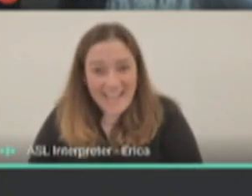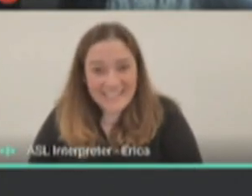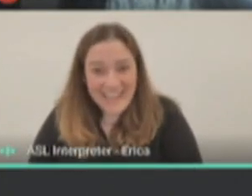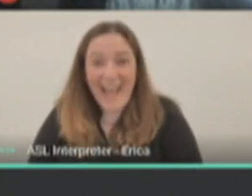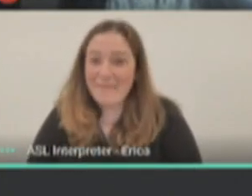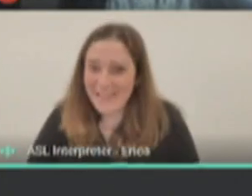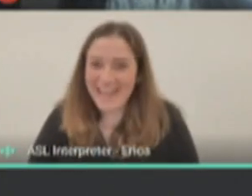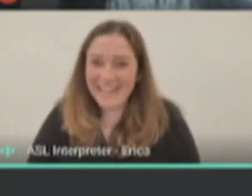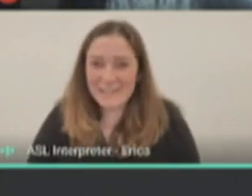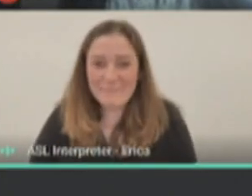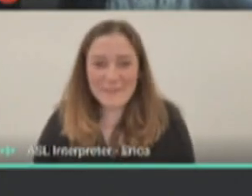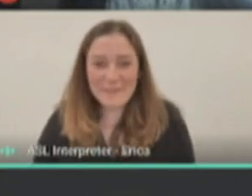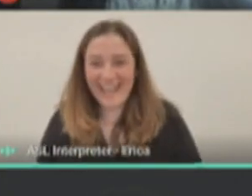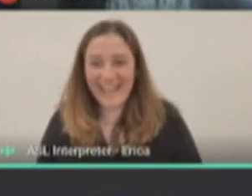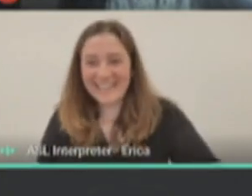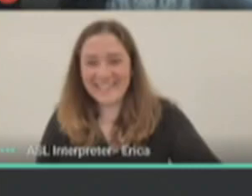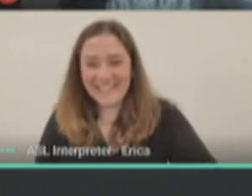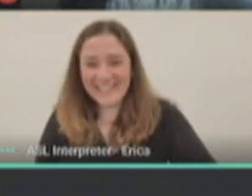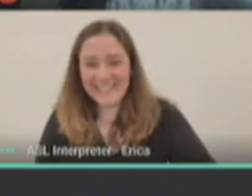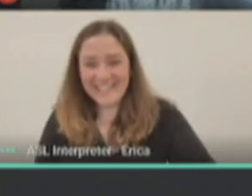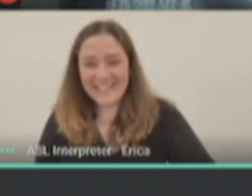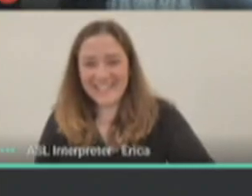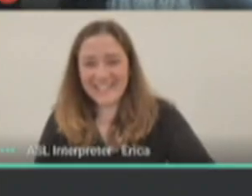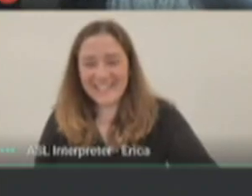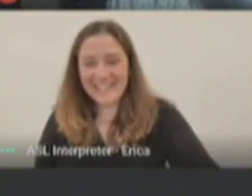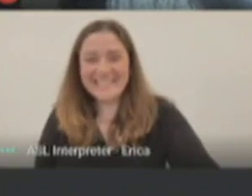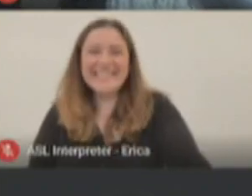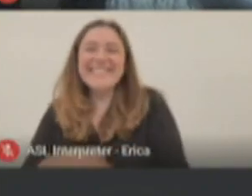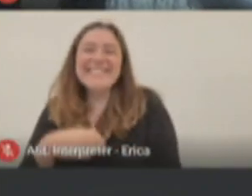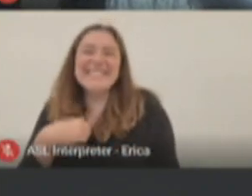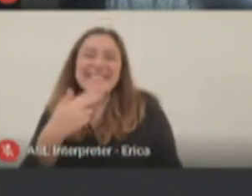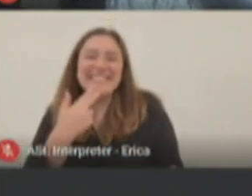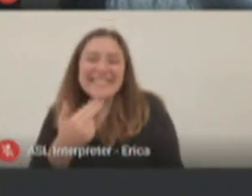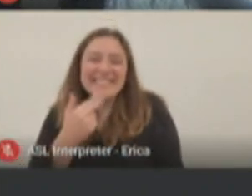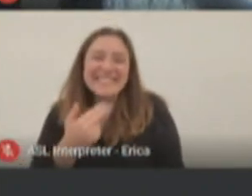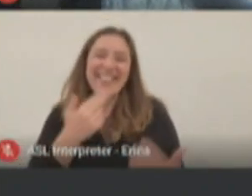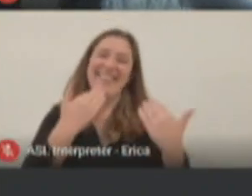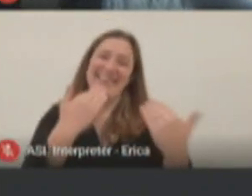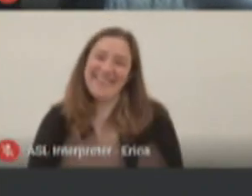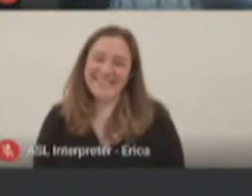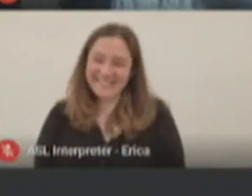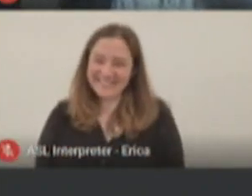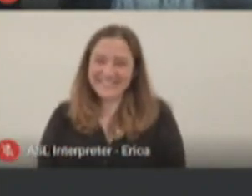meeting, and happy 80th birthday. Thanks.